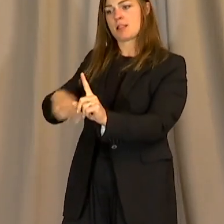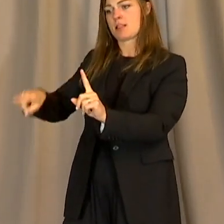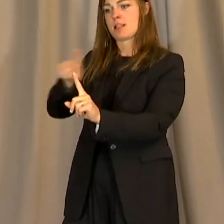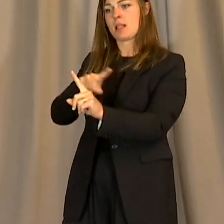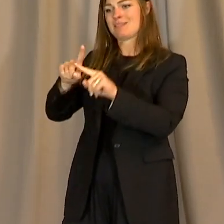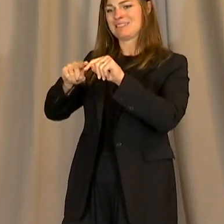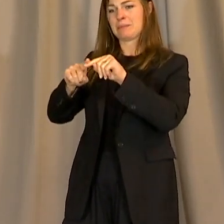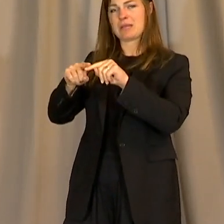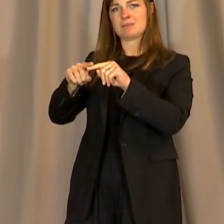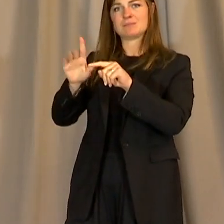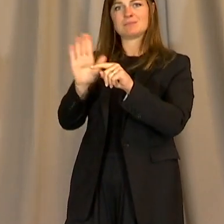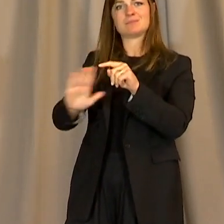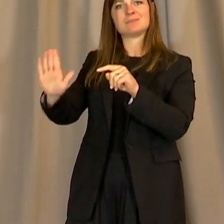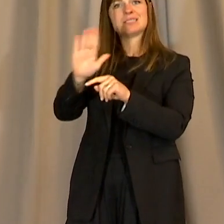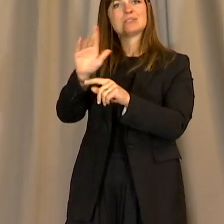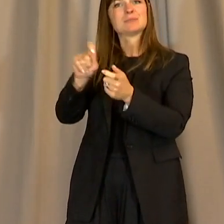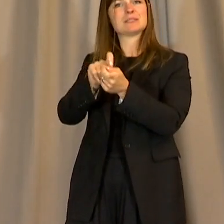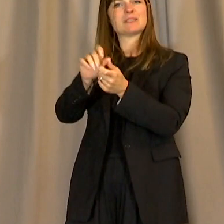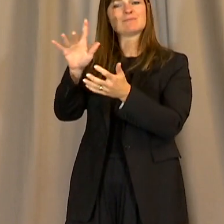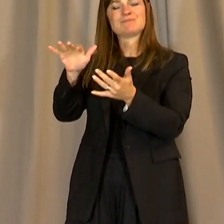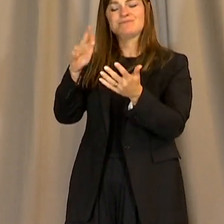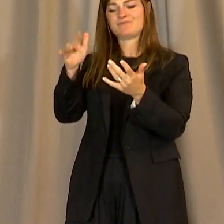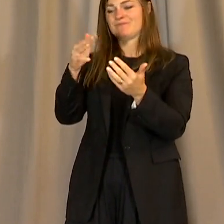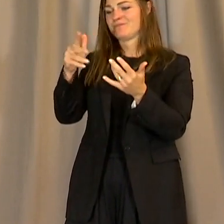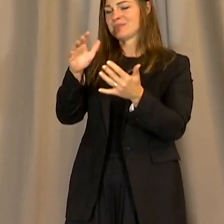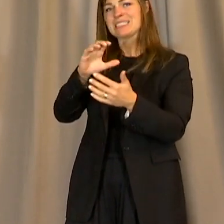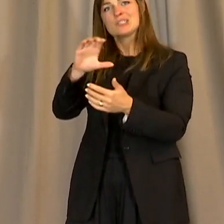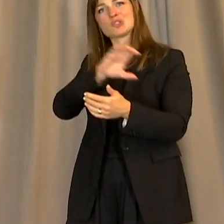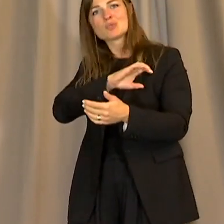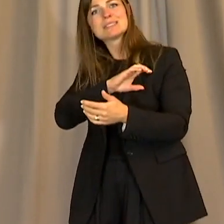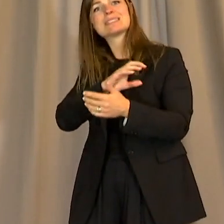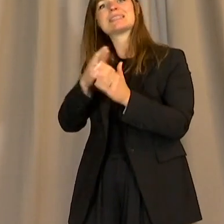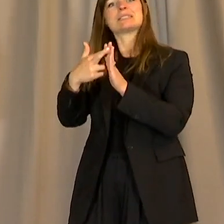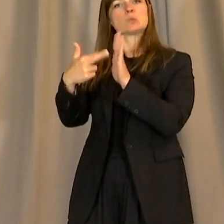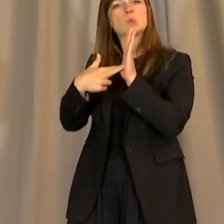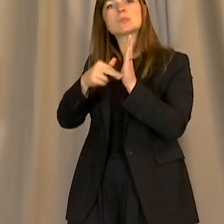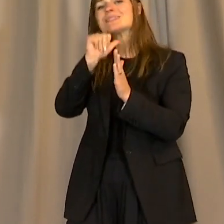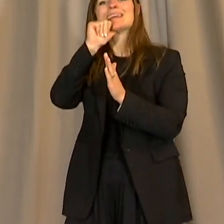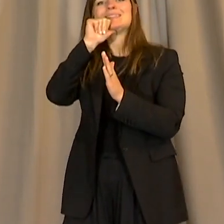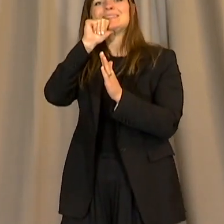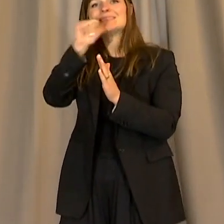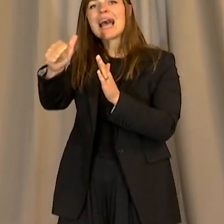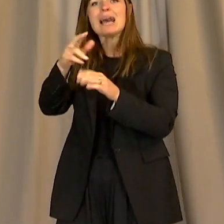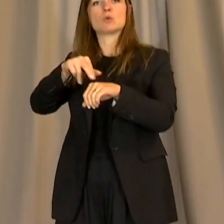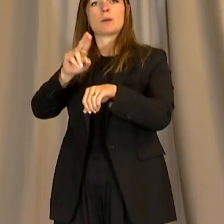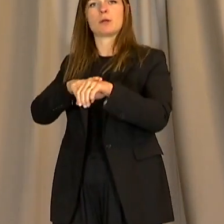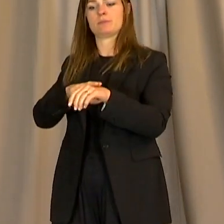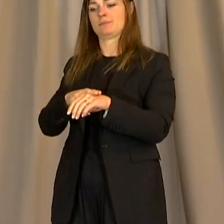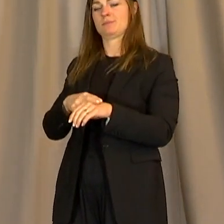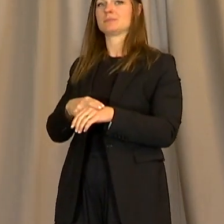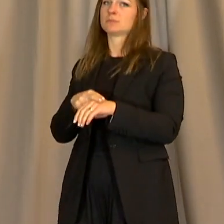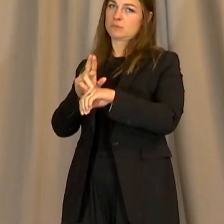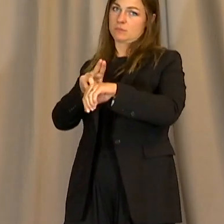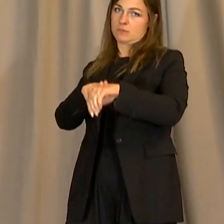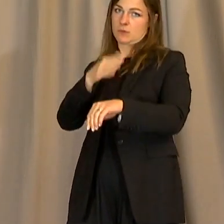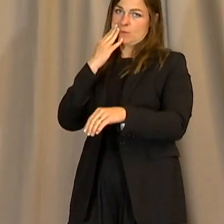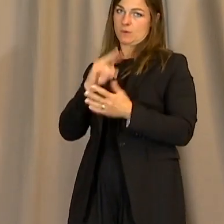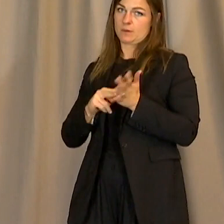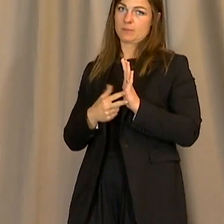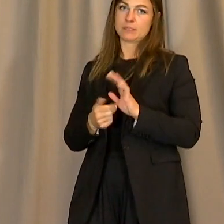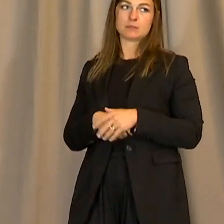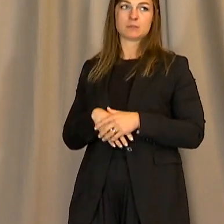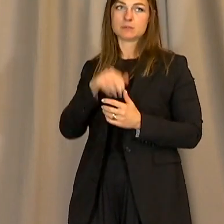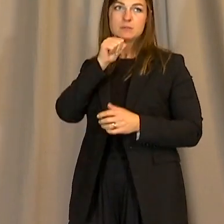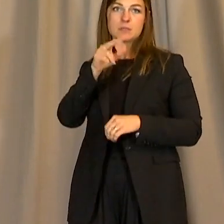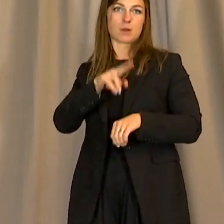on parameters and characteristics that are not normalized? Because we know what normalized means, right? That's not normal